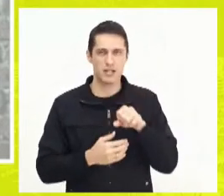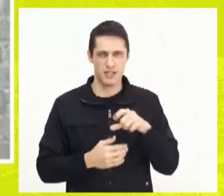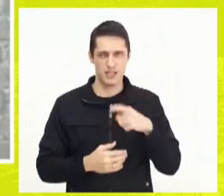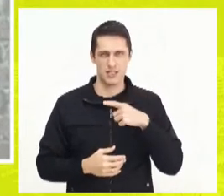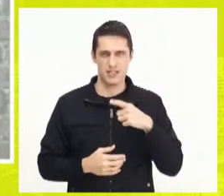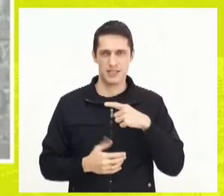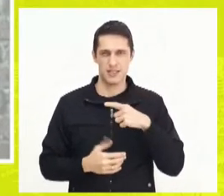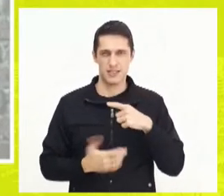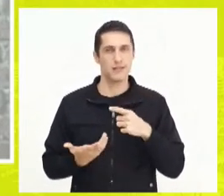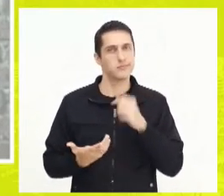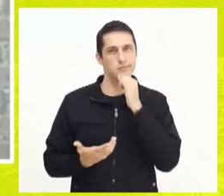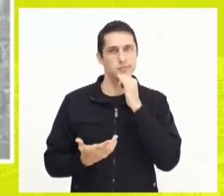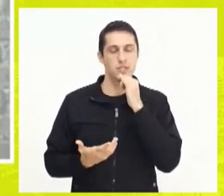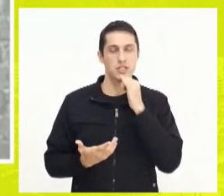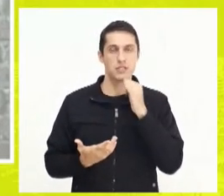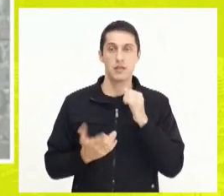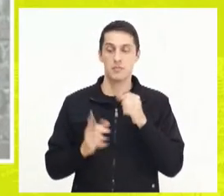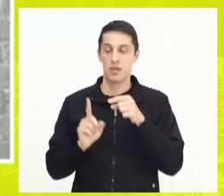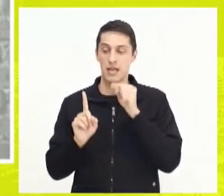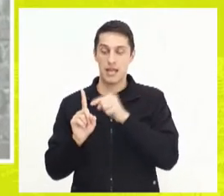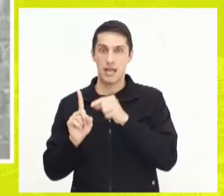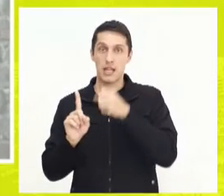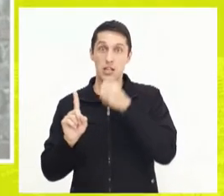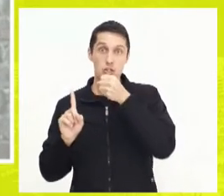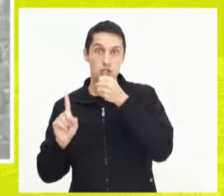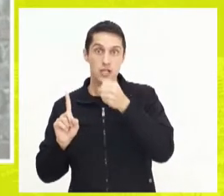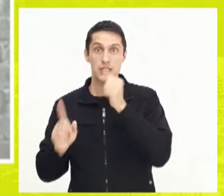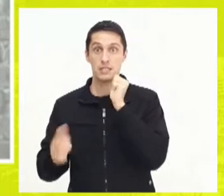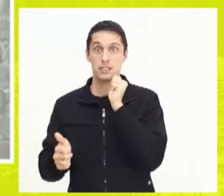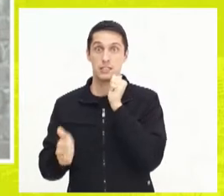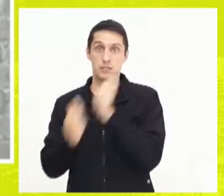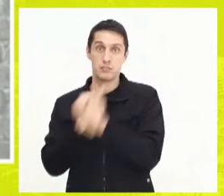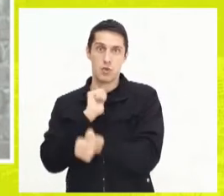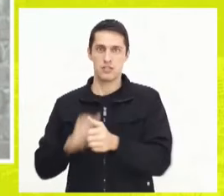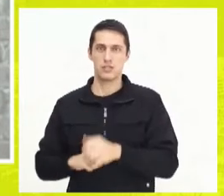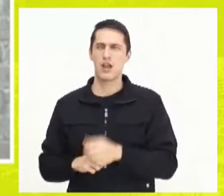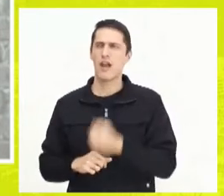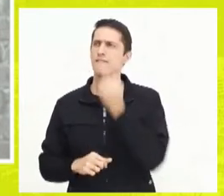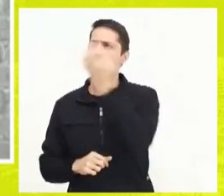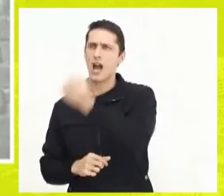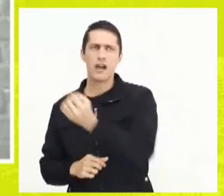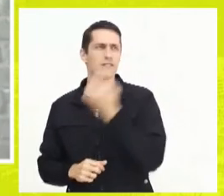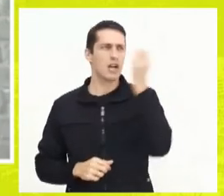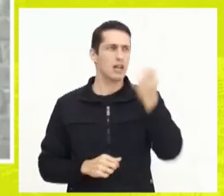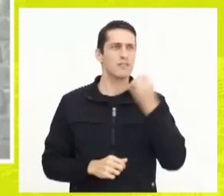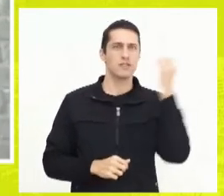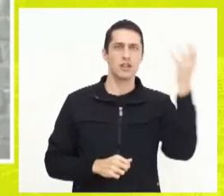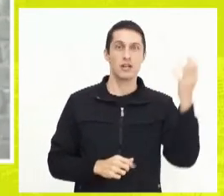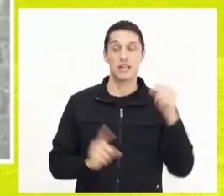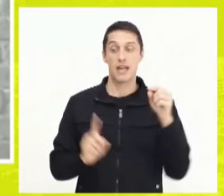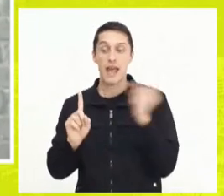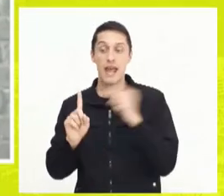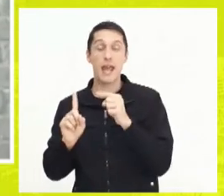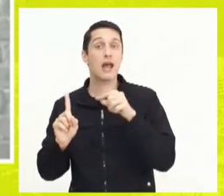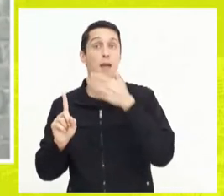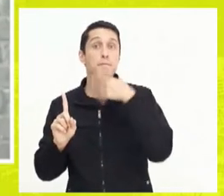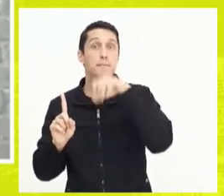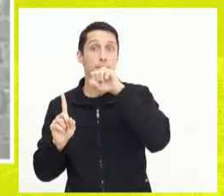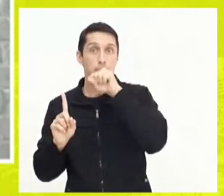mentioned the sports uh reporter who's always traveling let's say he's a father he's living a responsible